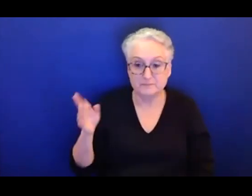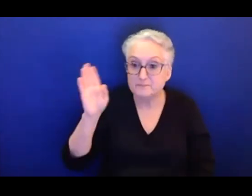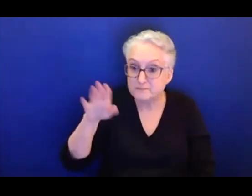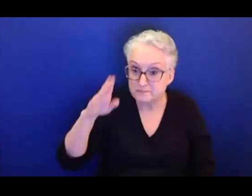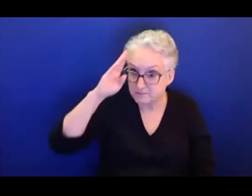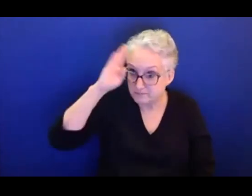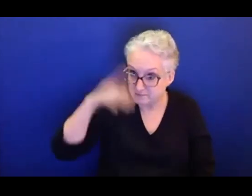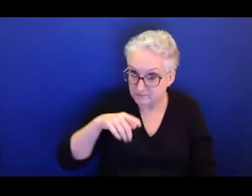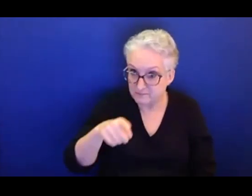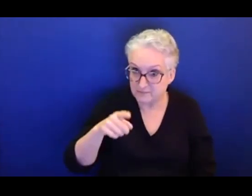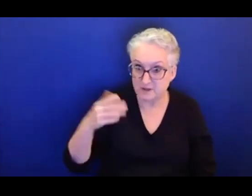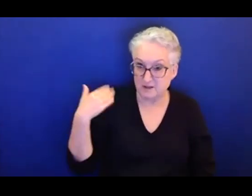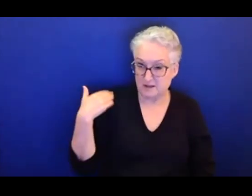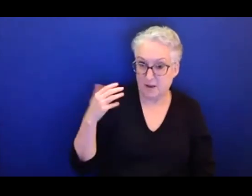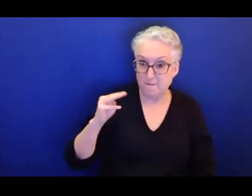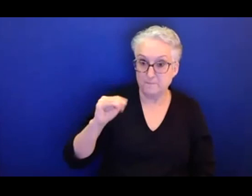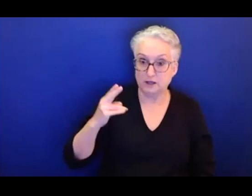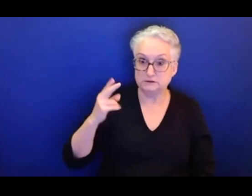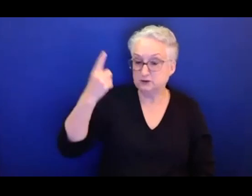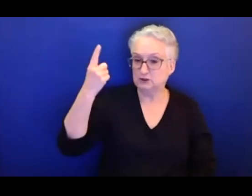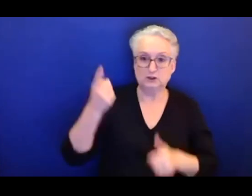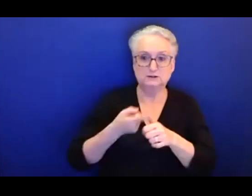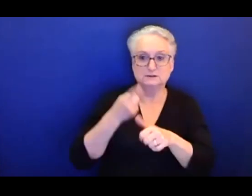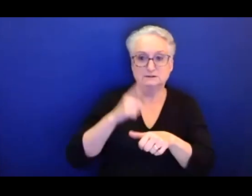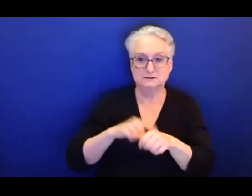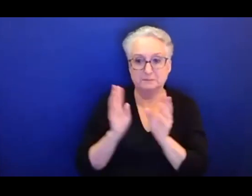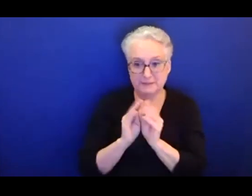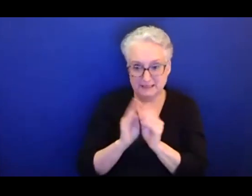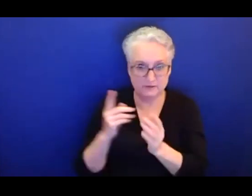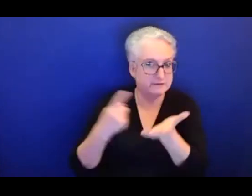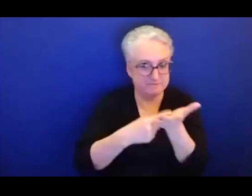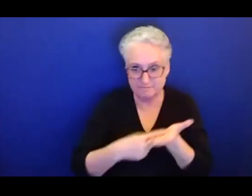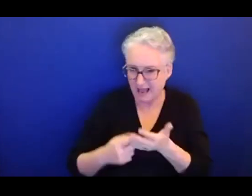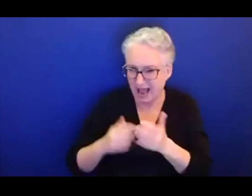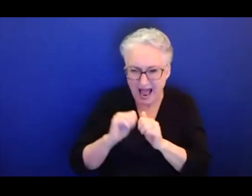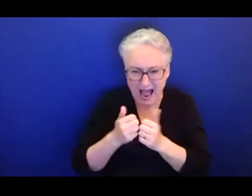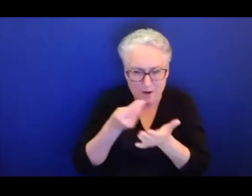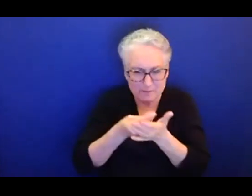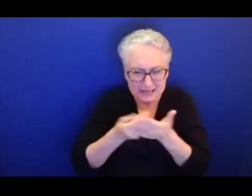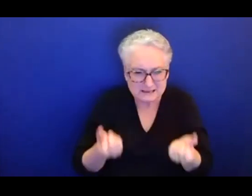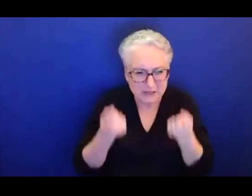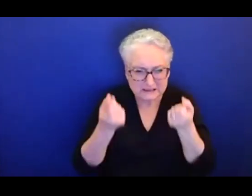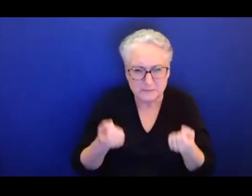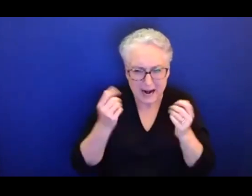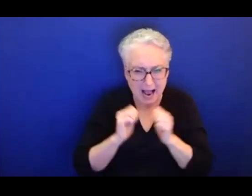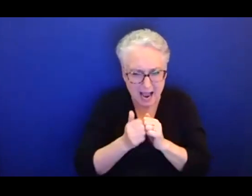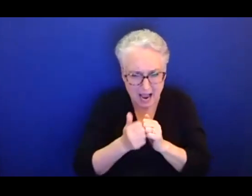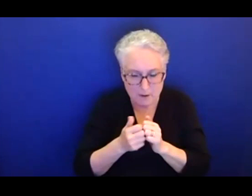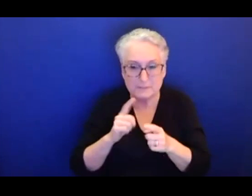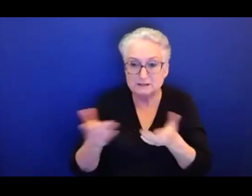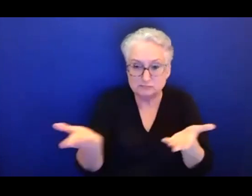input on how we should be spending the funds. We took that input and that really helped to guide